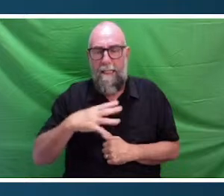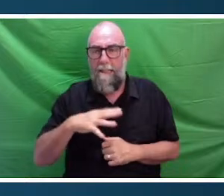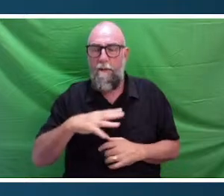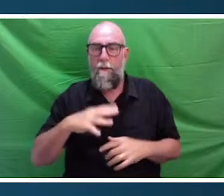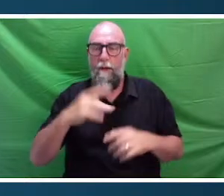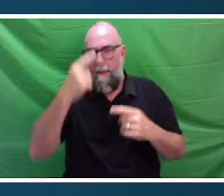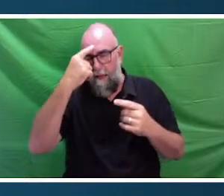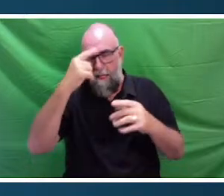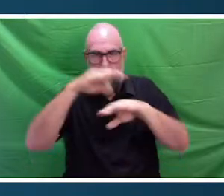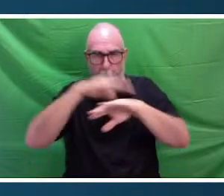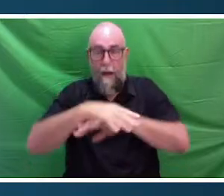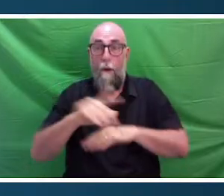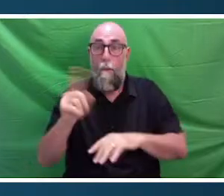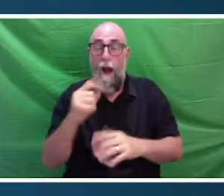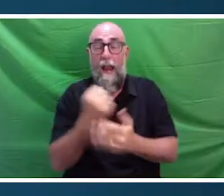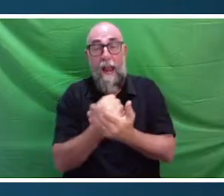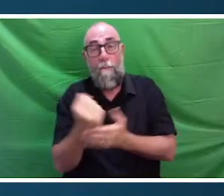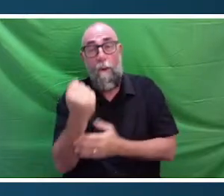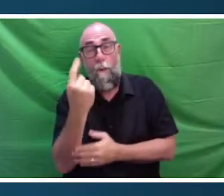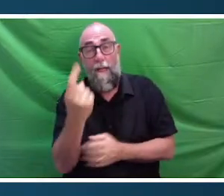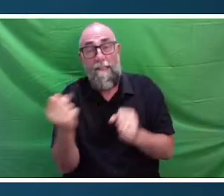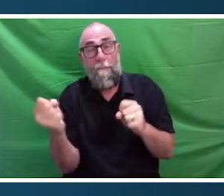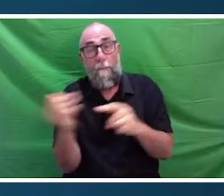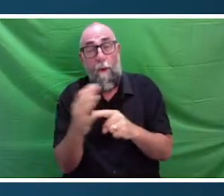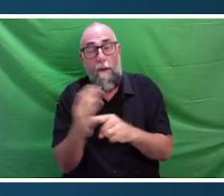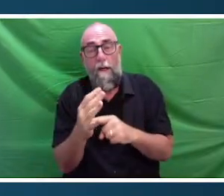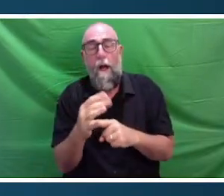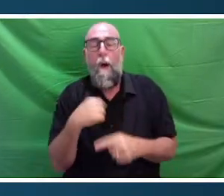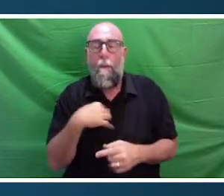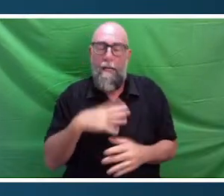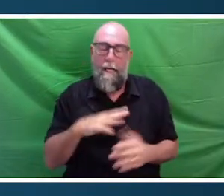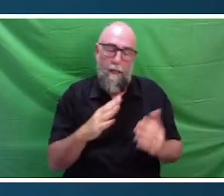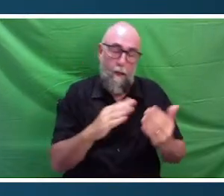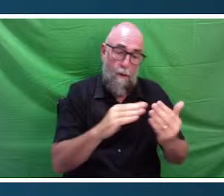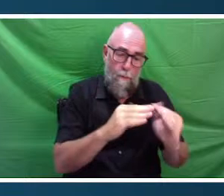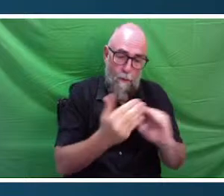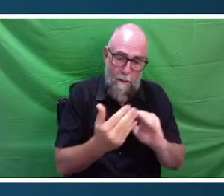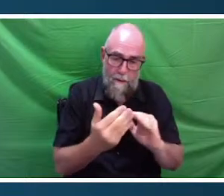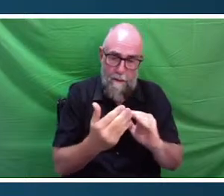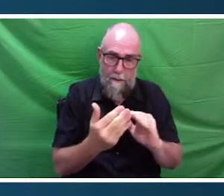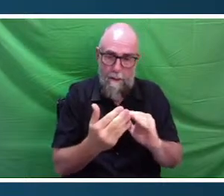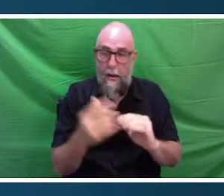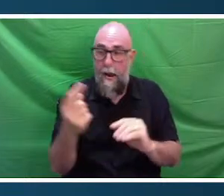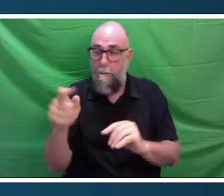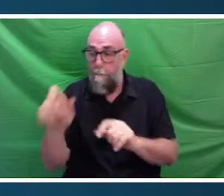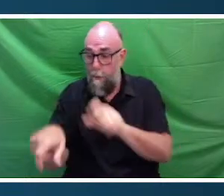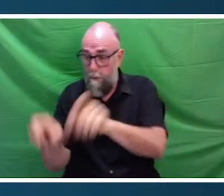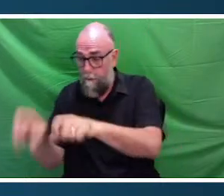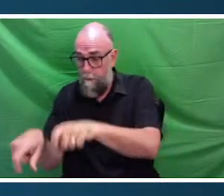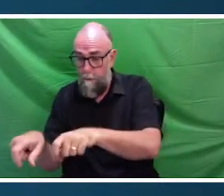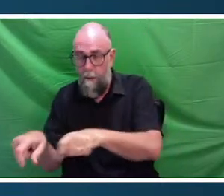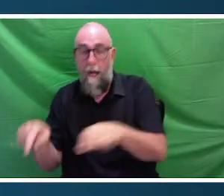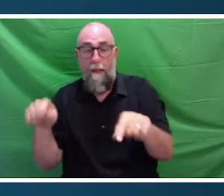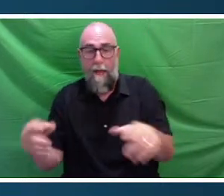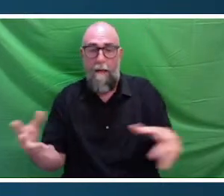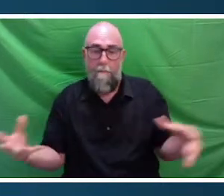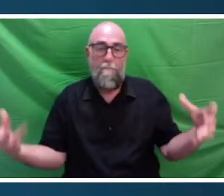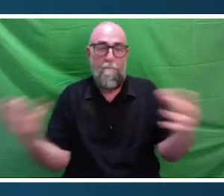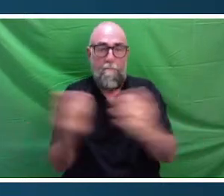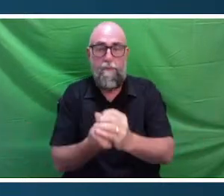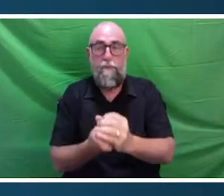the safety and security of both community members and implementers. Building